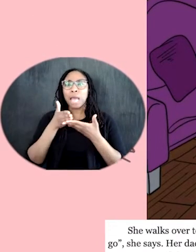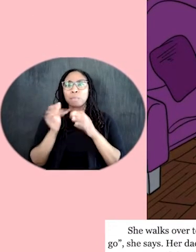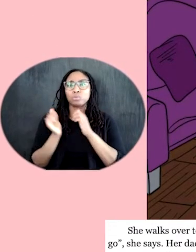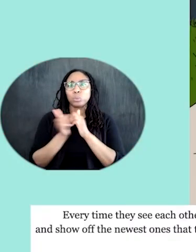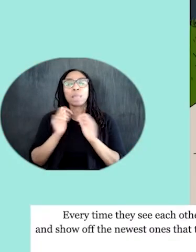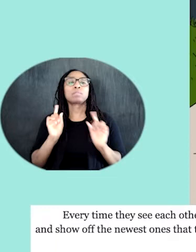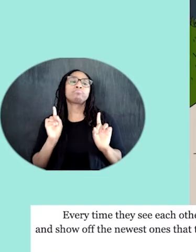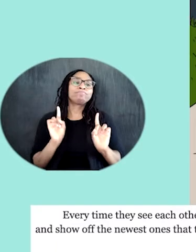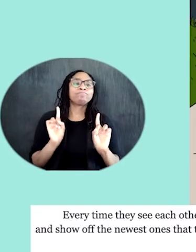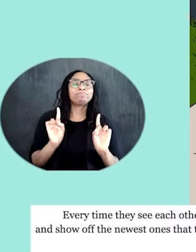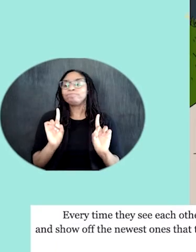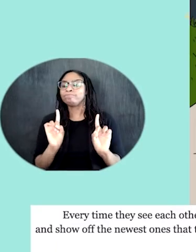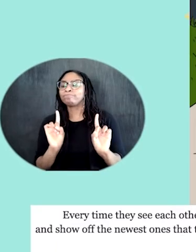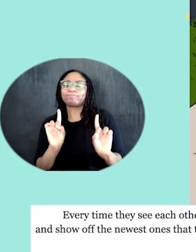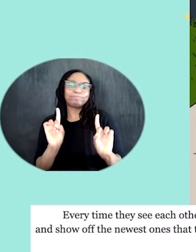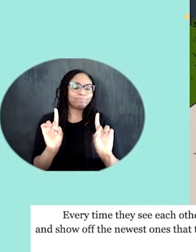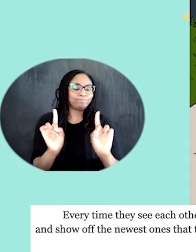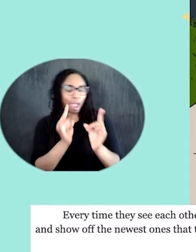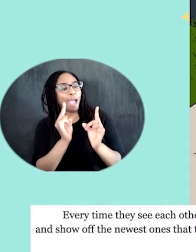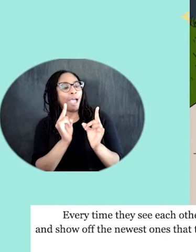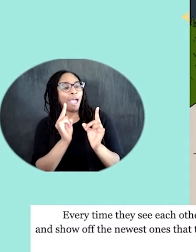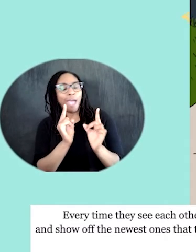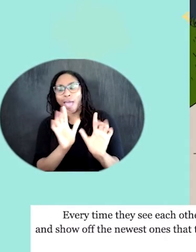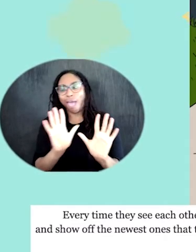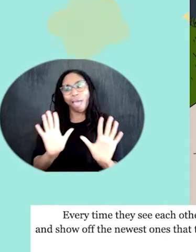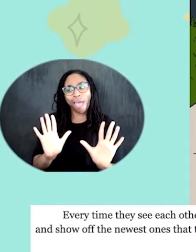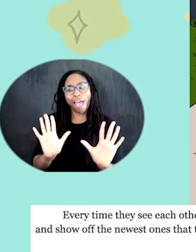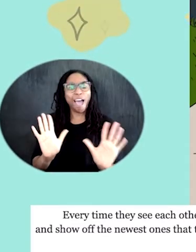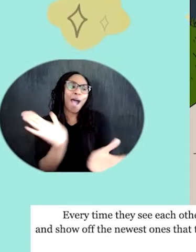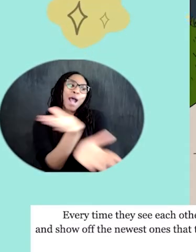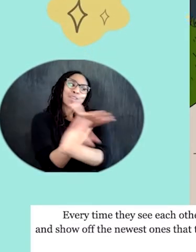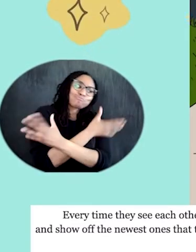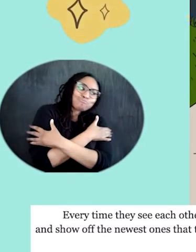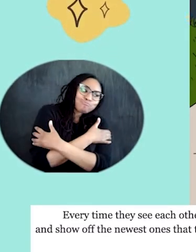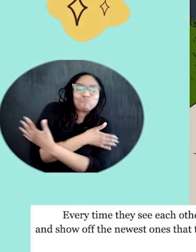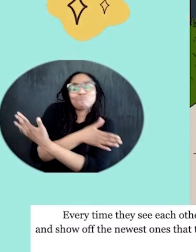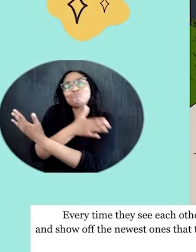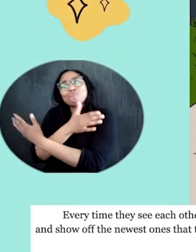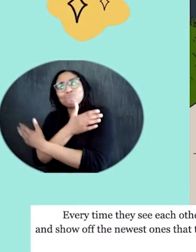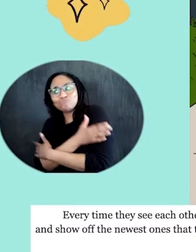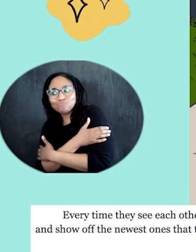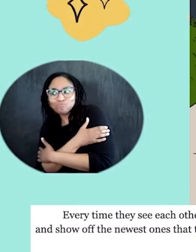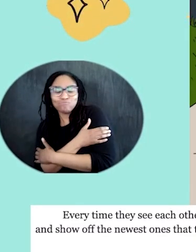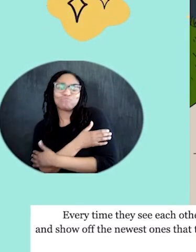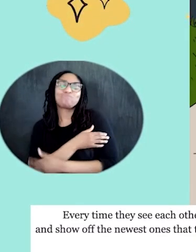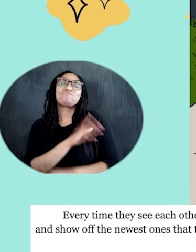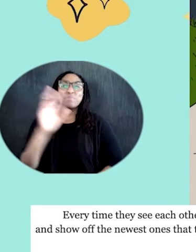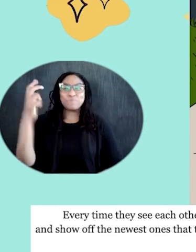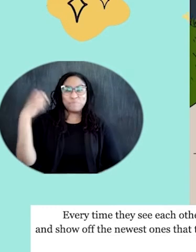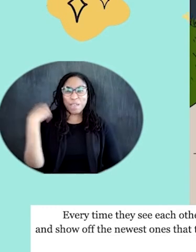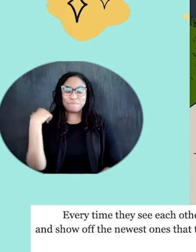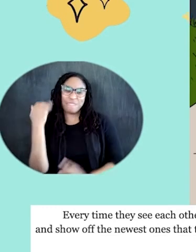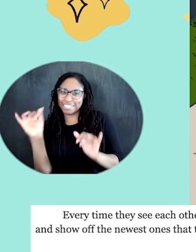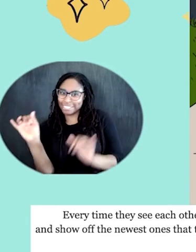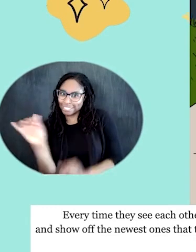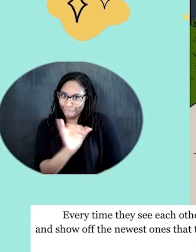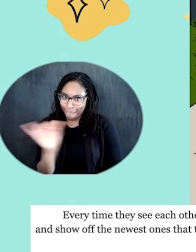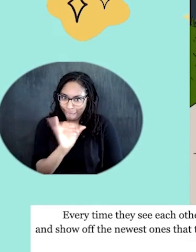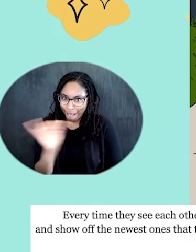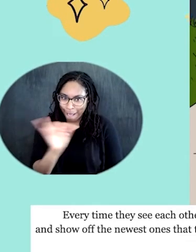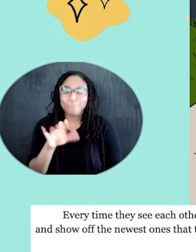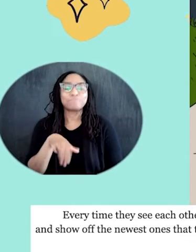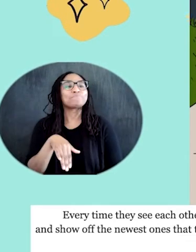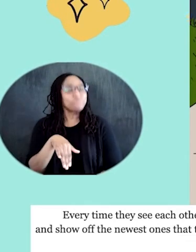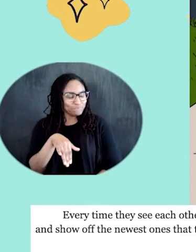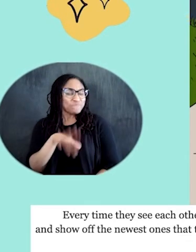stop together. Every time they see each other, they give a brief hug. They both have matching backpacks.